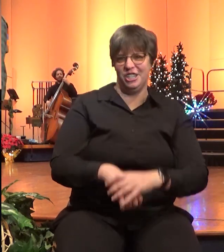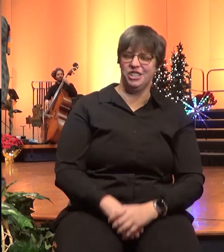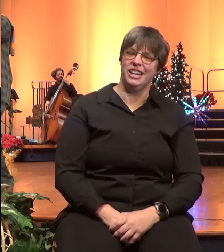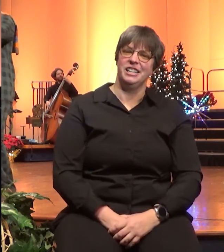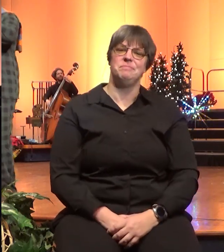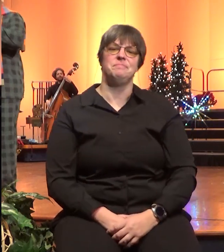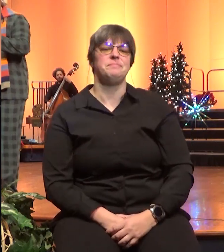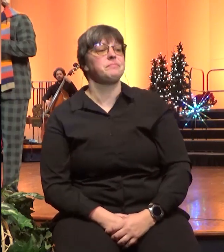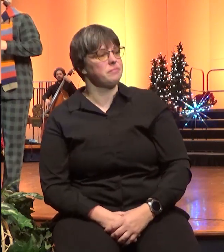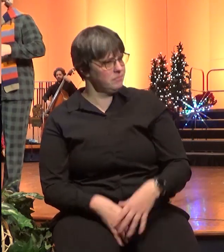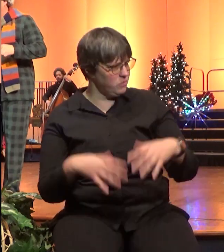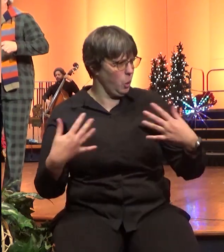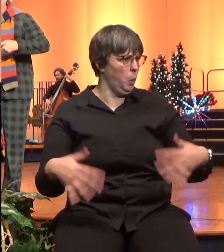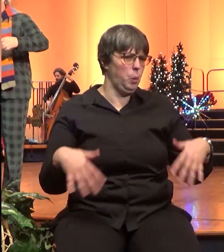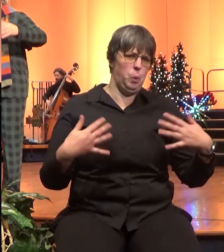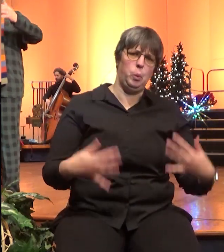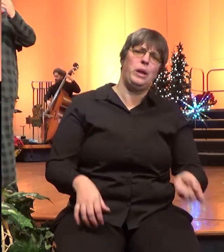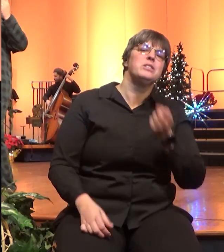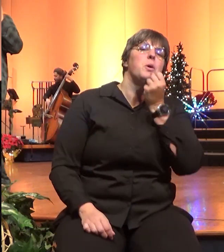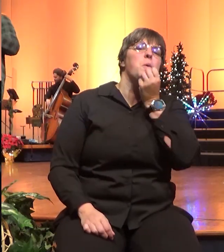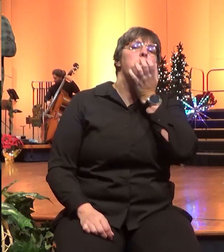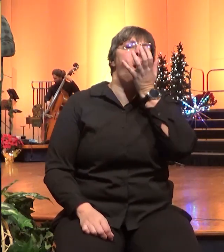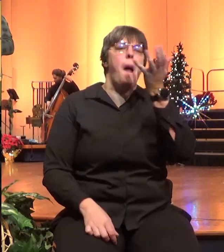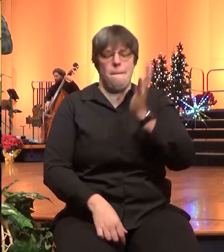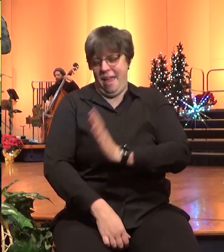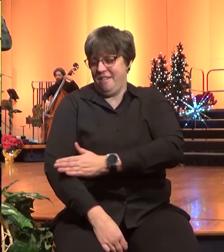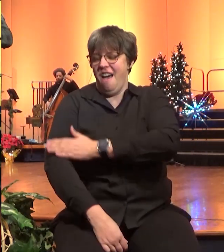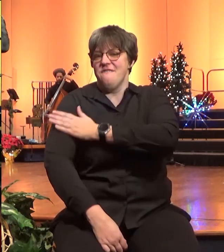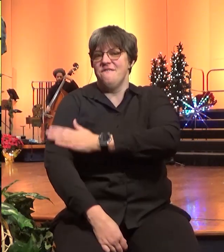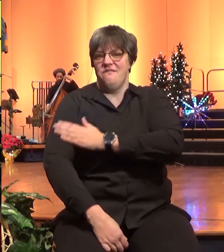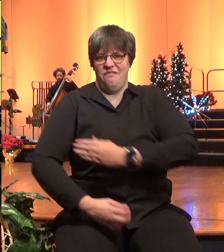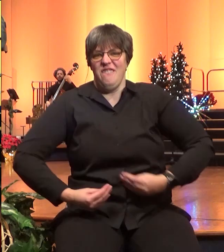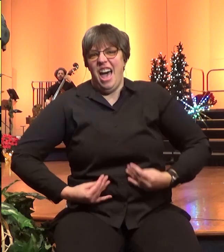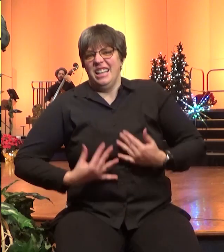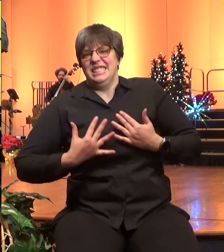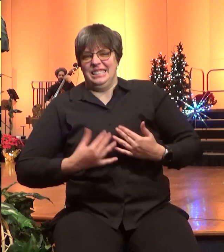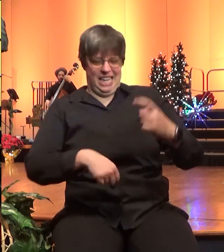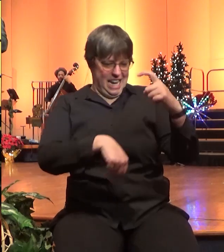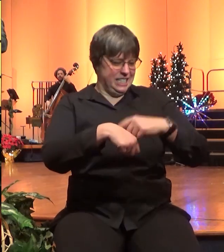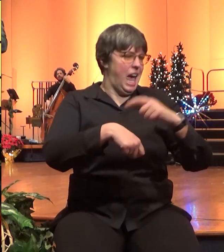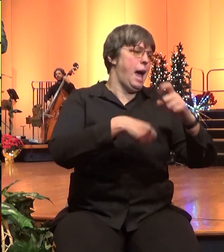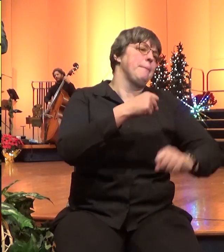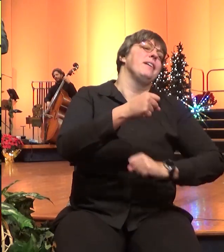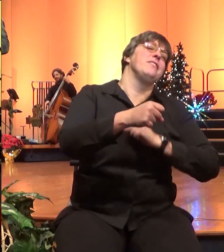year. It's a warm and fuzzy time of